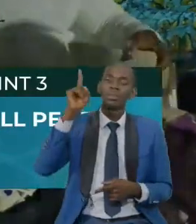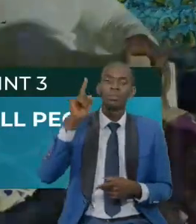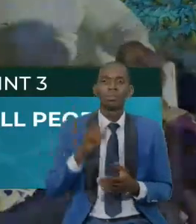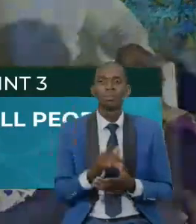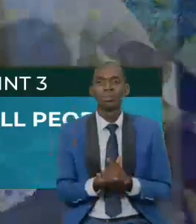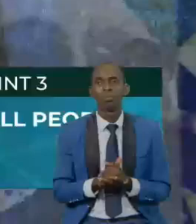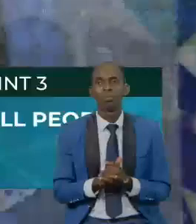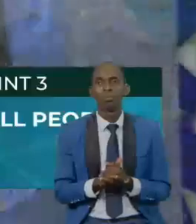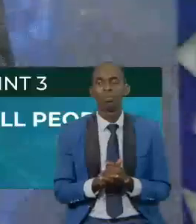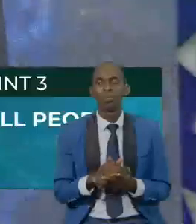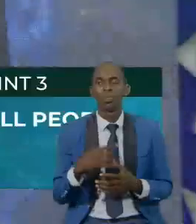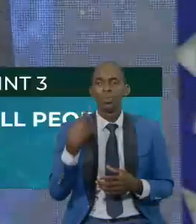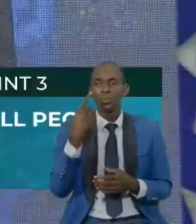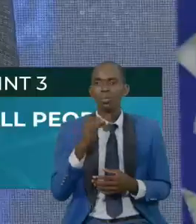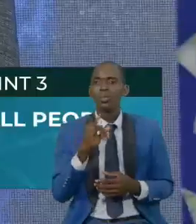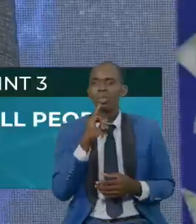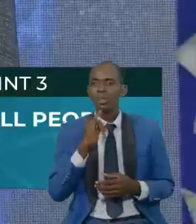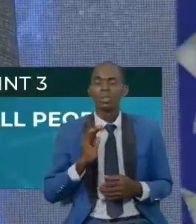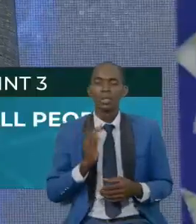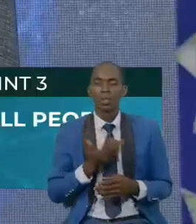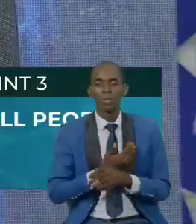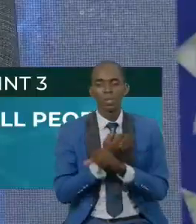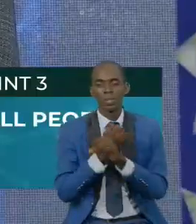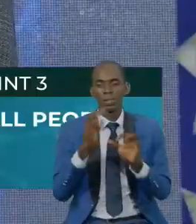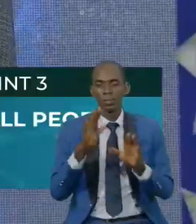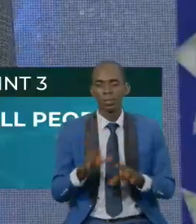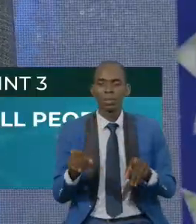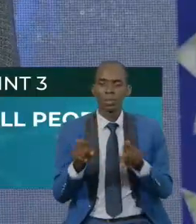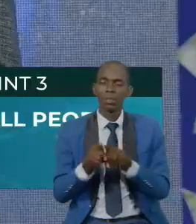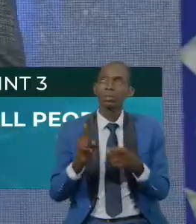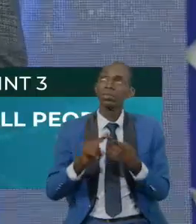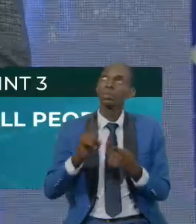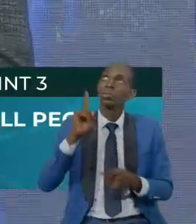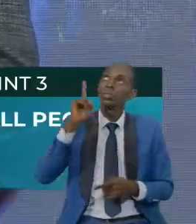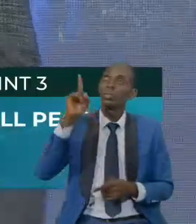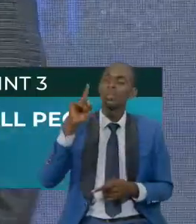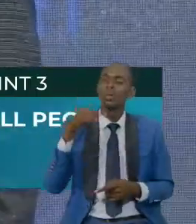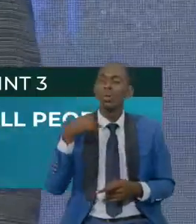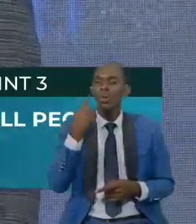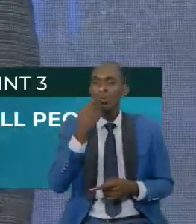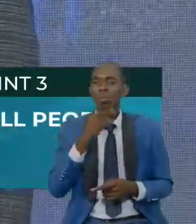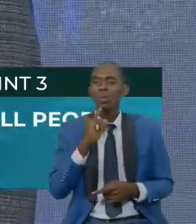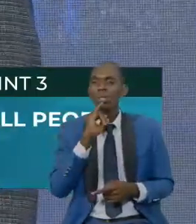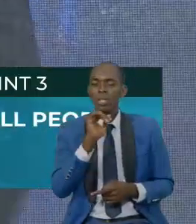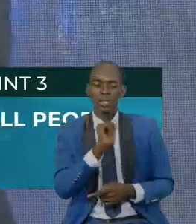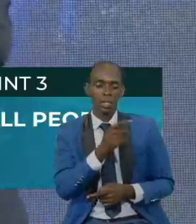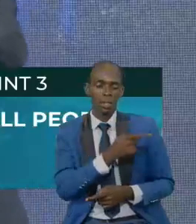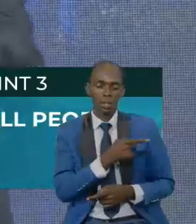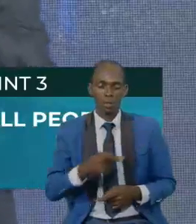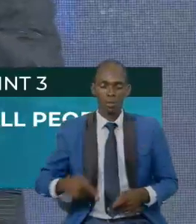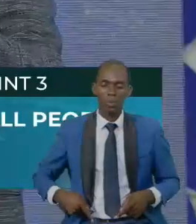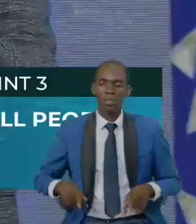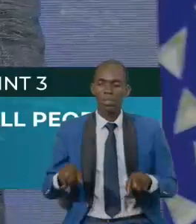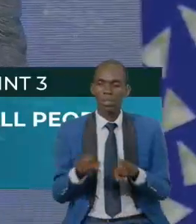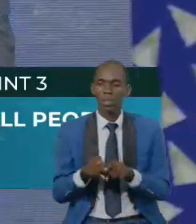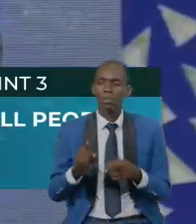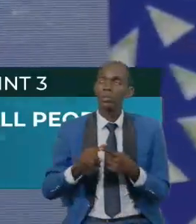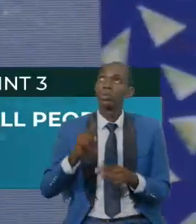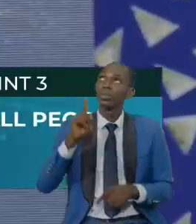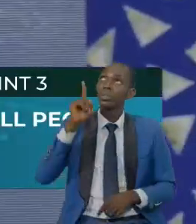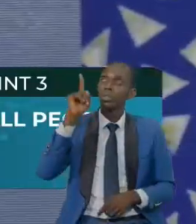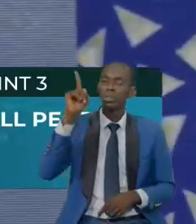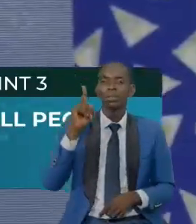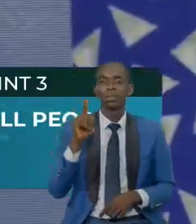Who is a Savior like unto thee? Who is a Prince like unto thee